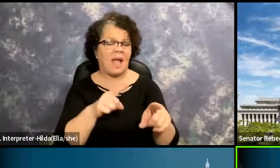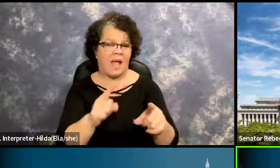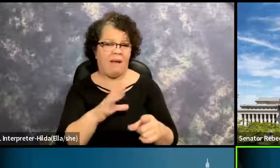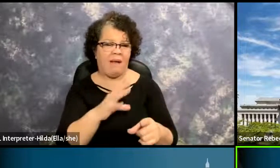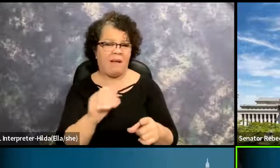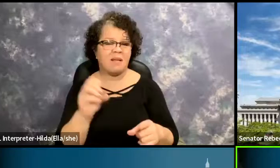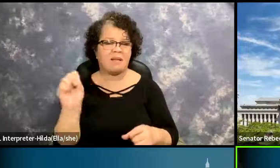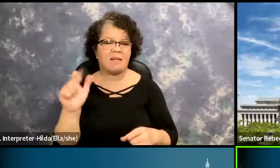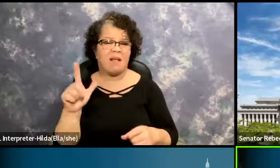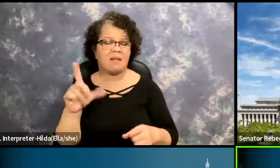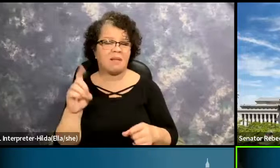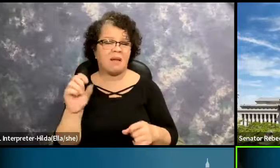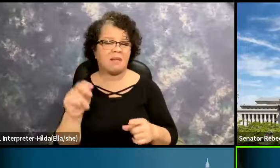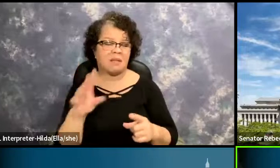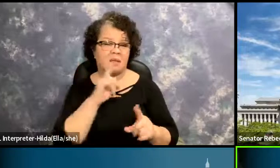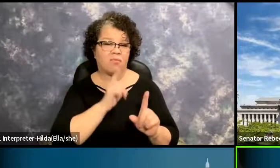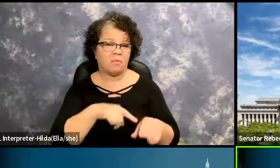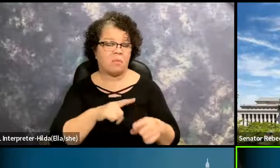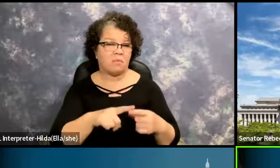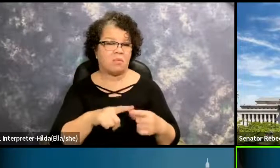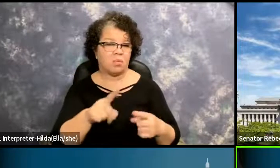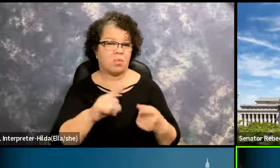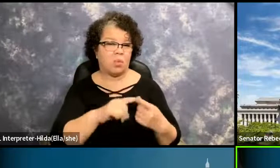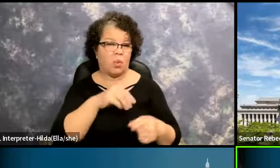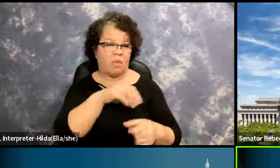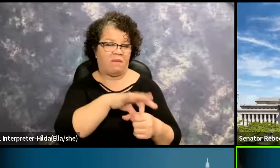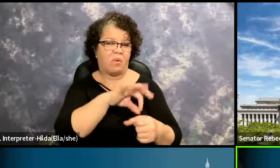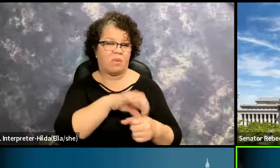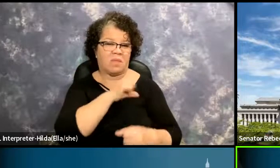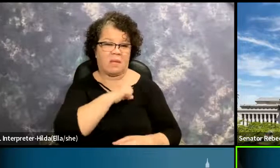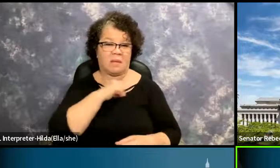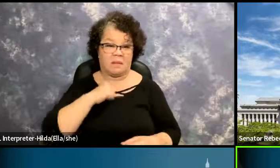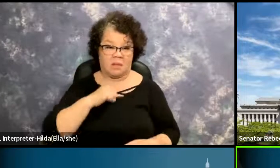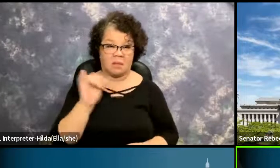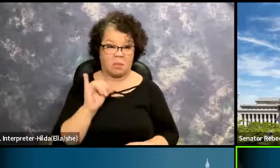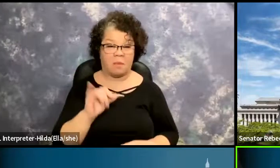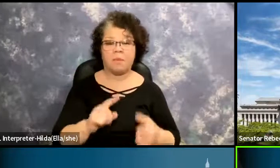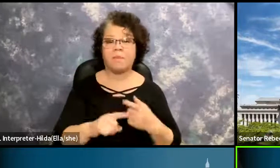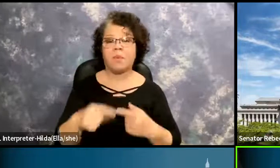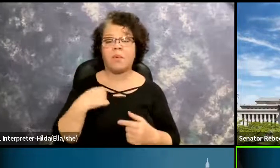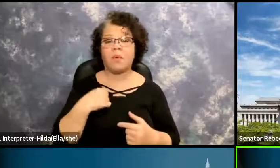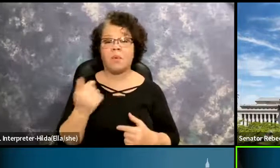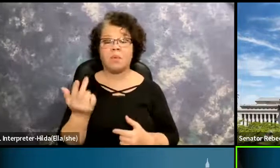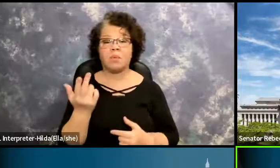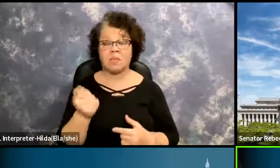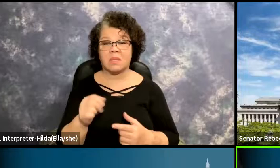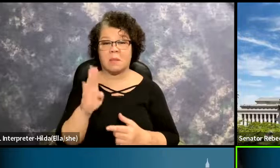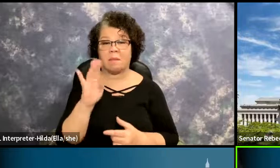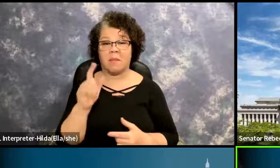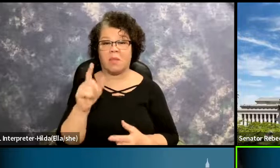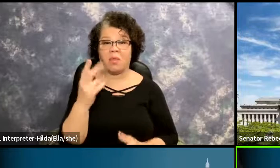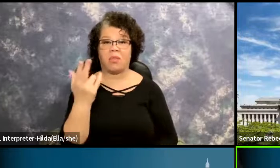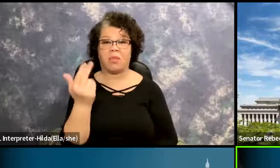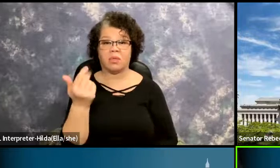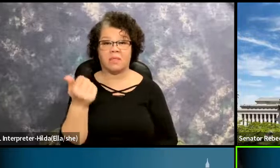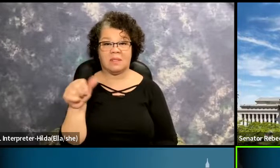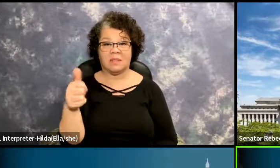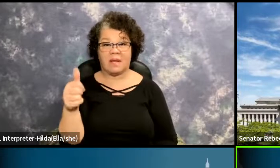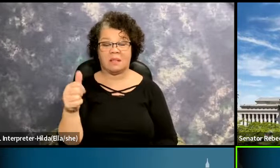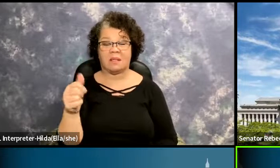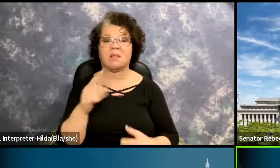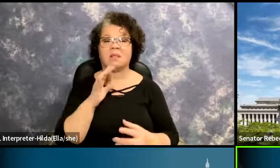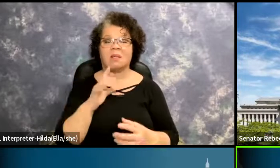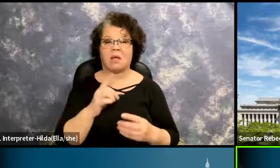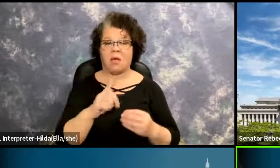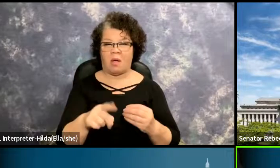well. One of those considerations was around Bill 1310, which oriented around police use of